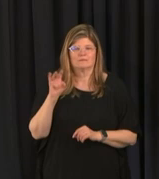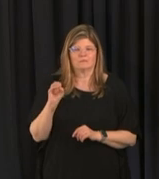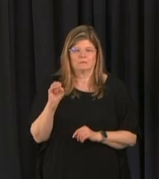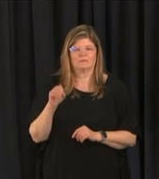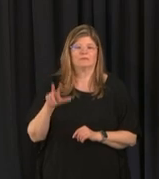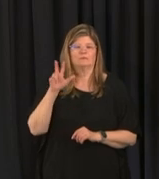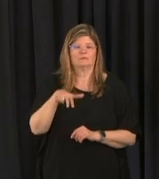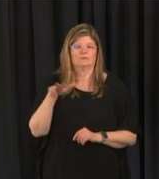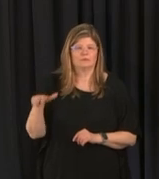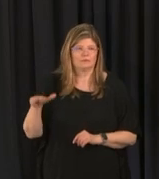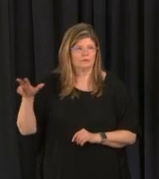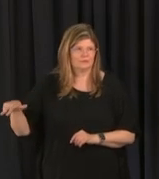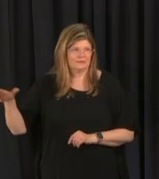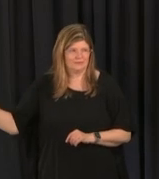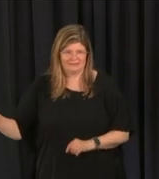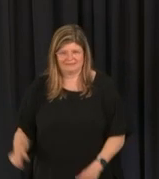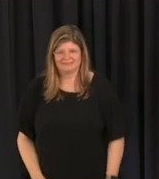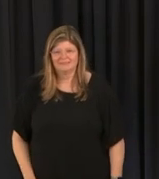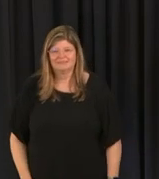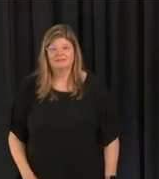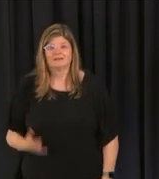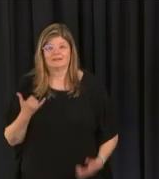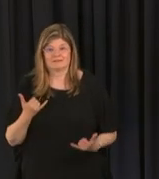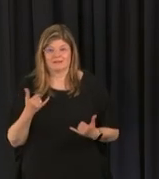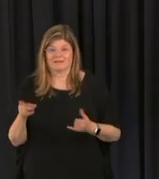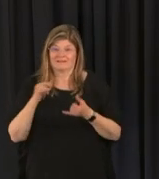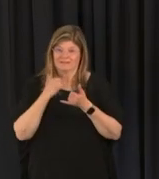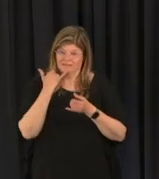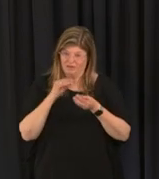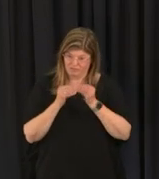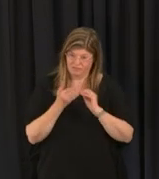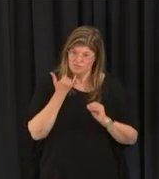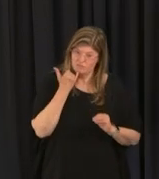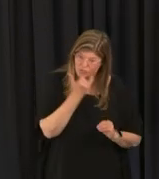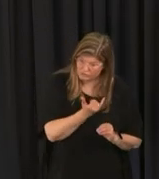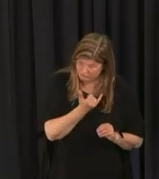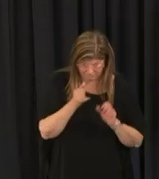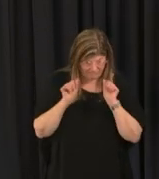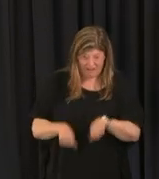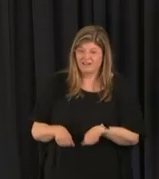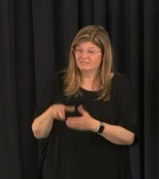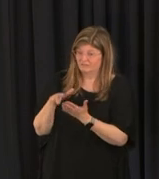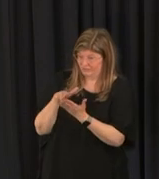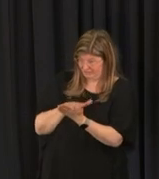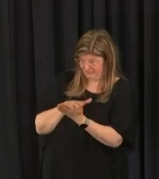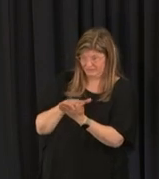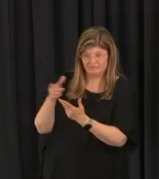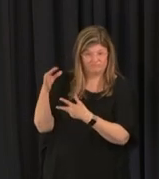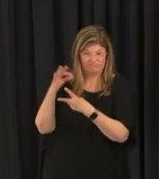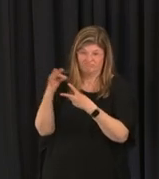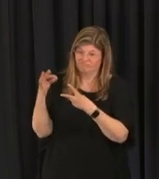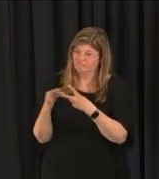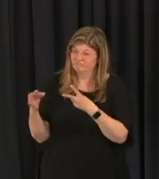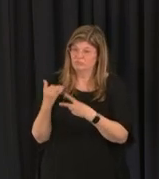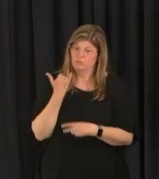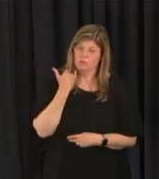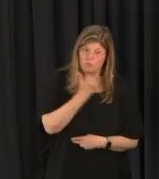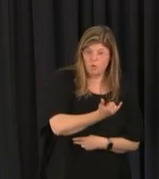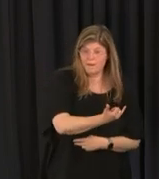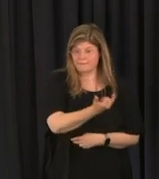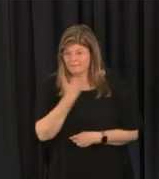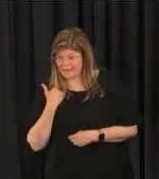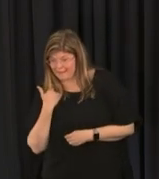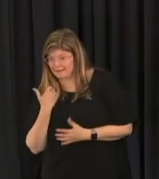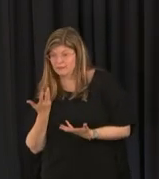3830-333. We want people to use those phone numbers to actually register people as well, and they have the option of getting a call back versus